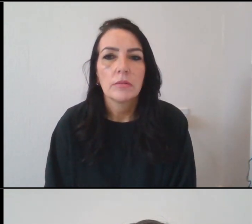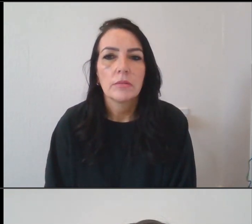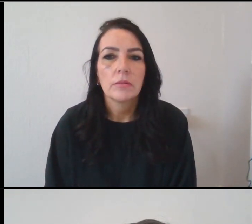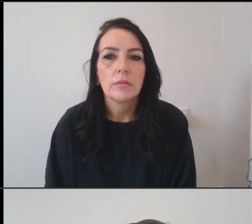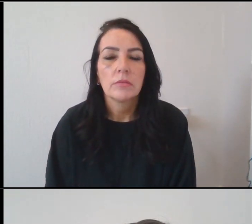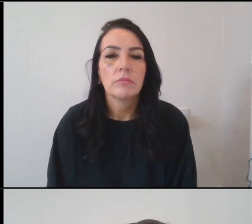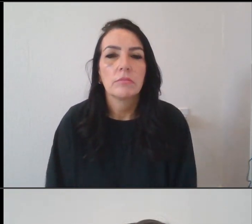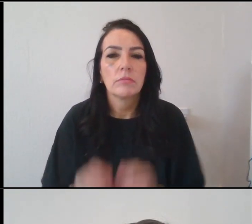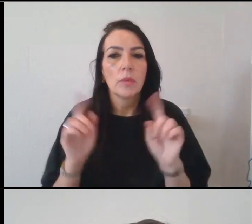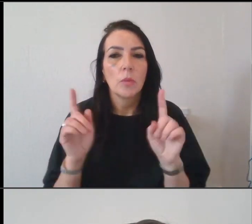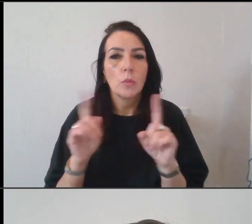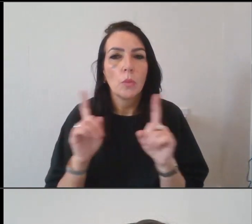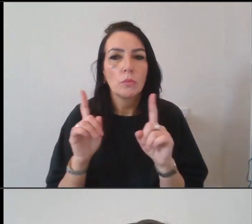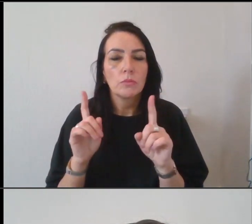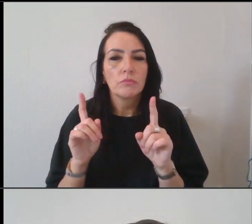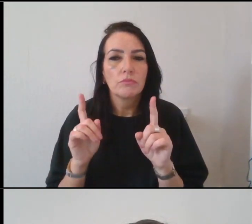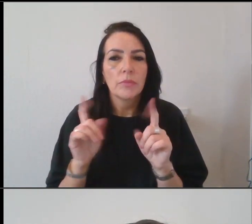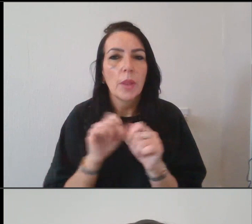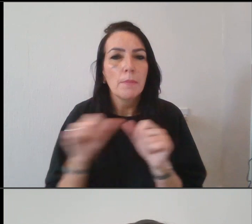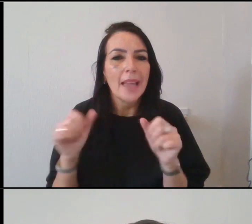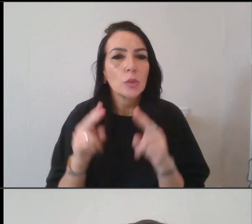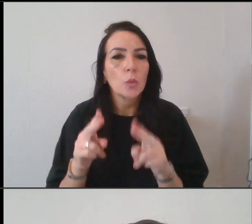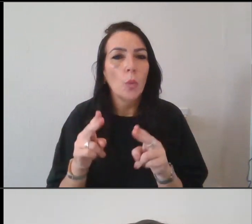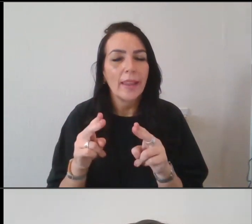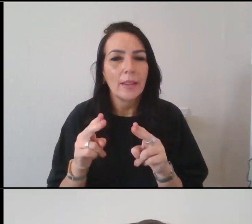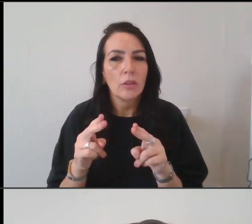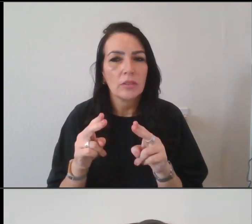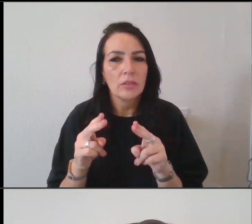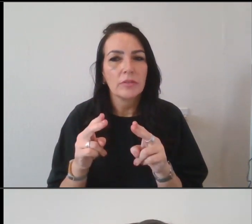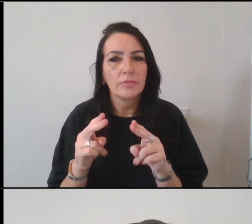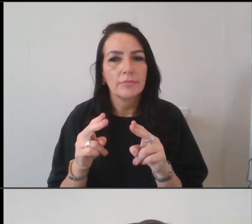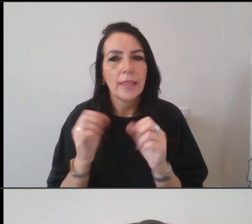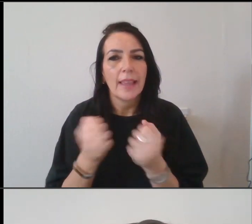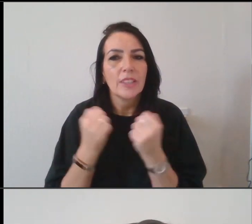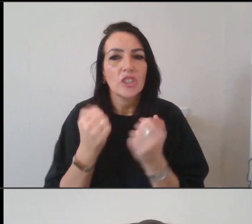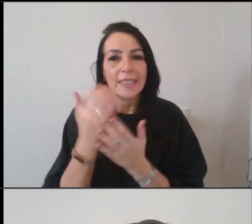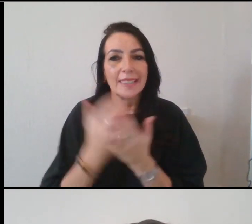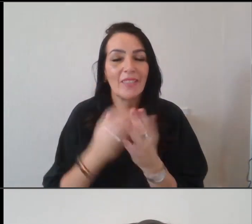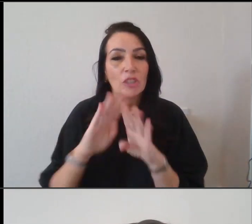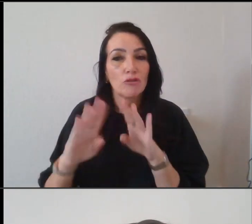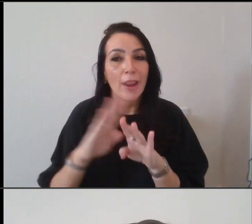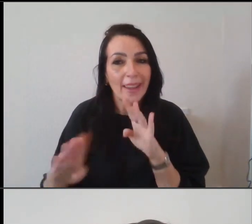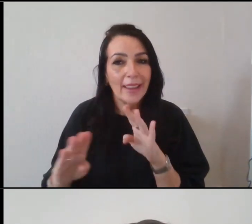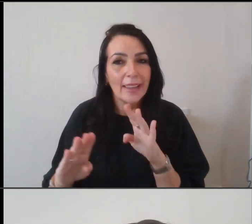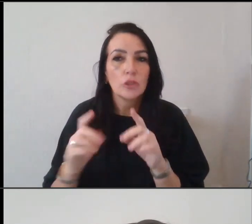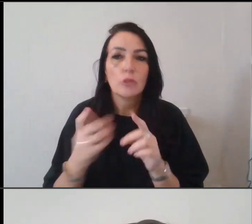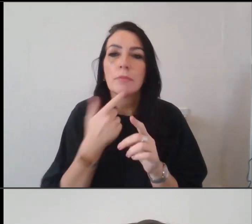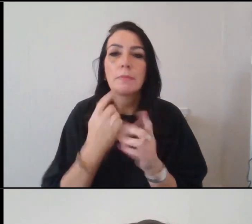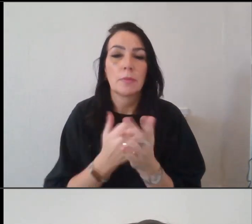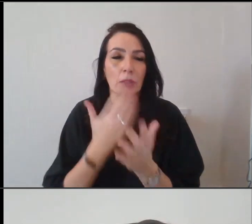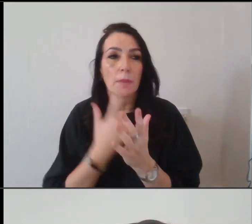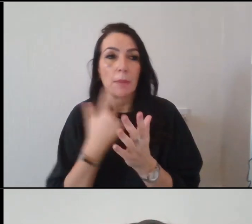the best form of delivering engaging energy-saving training to ensure good attendance and engagement?